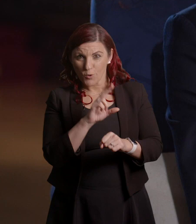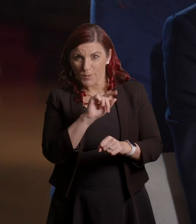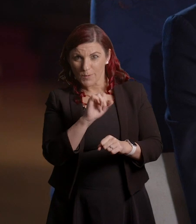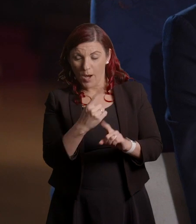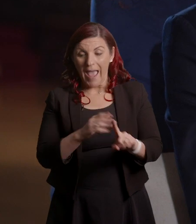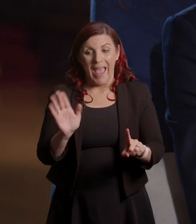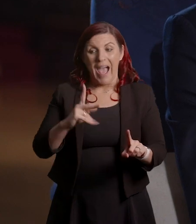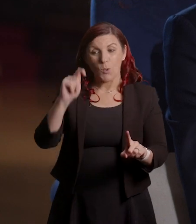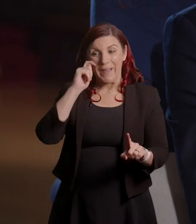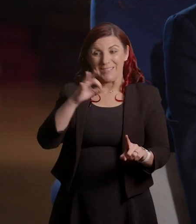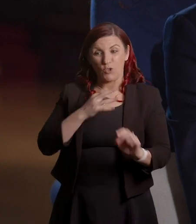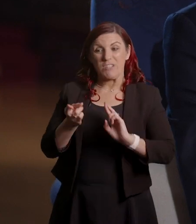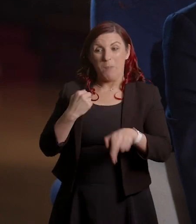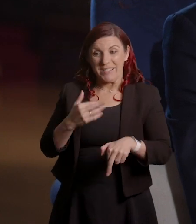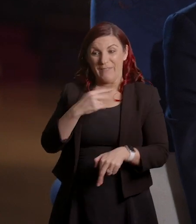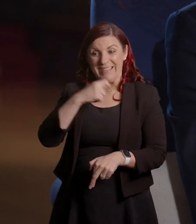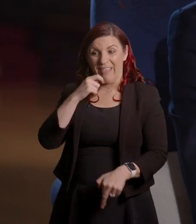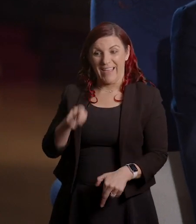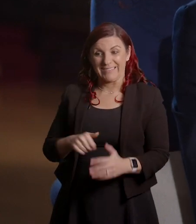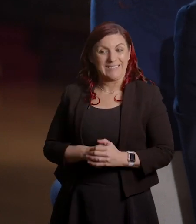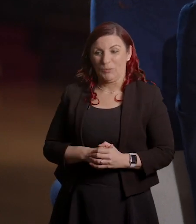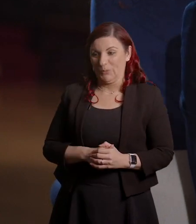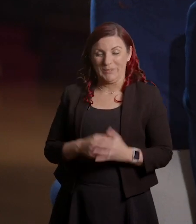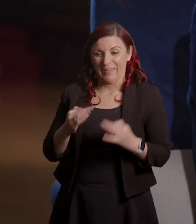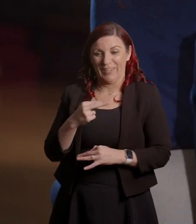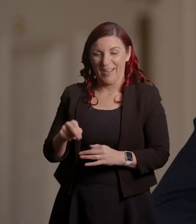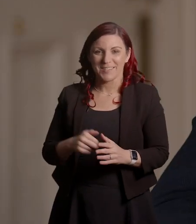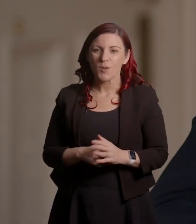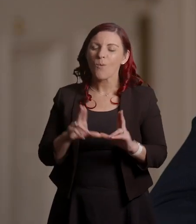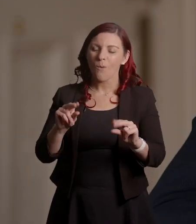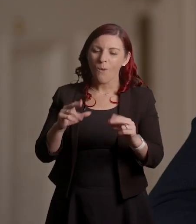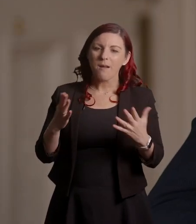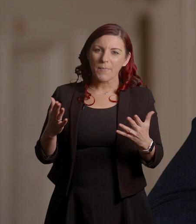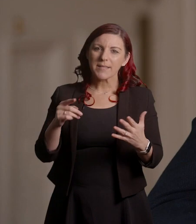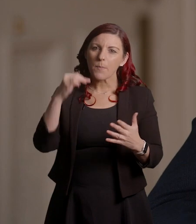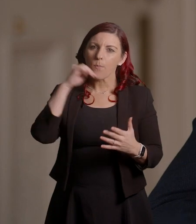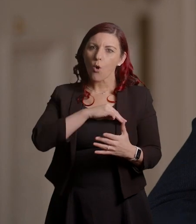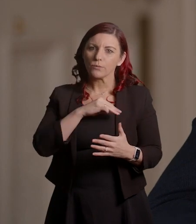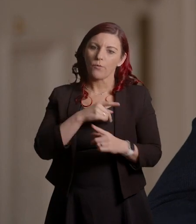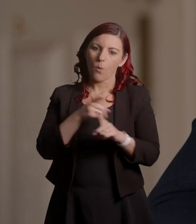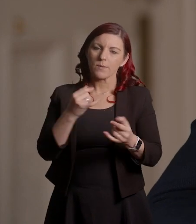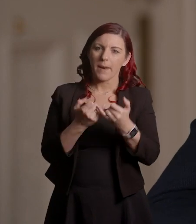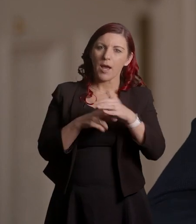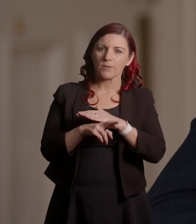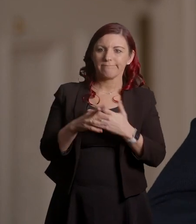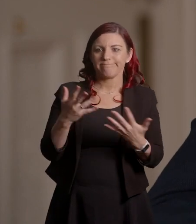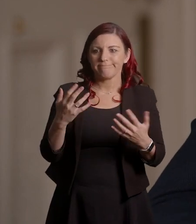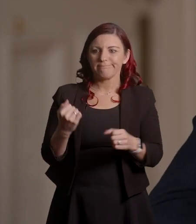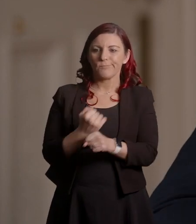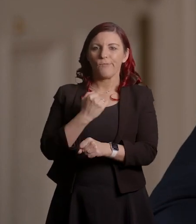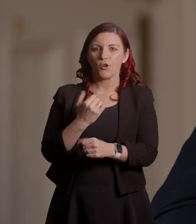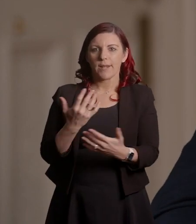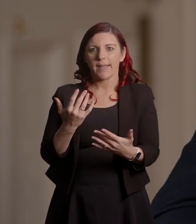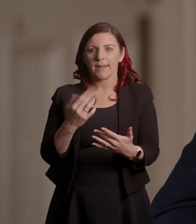2021 just yet? Yeah, I don't think I'd get a good response if I asked that. Yeah, but no, look, it's important. You know,